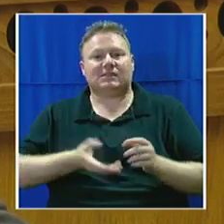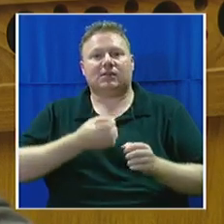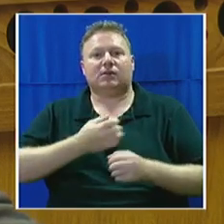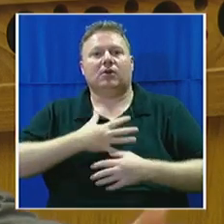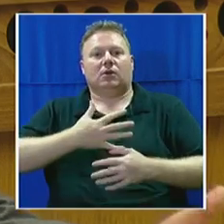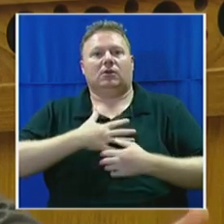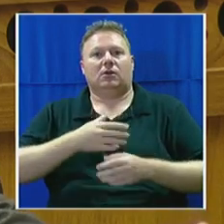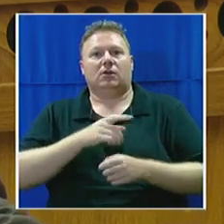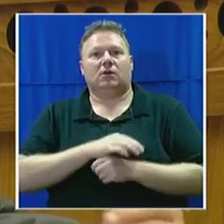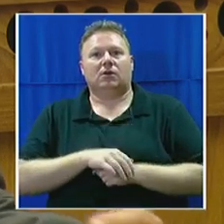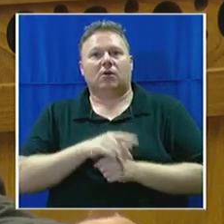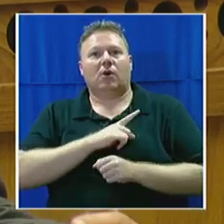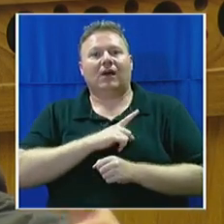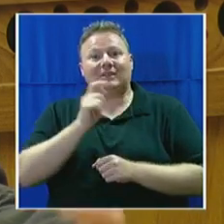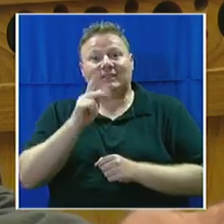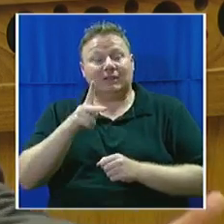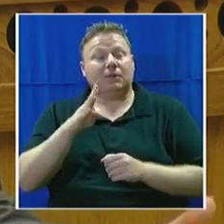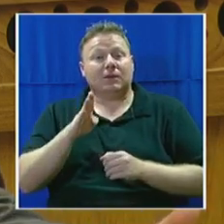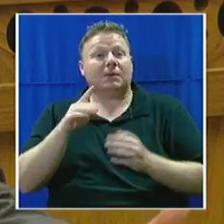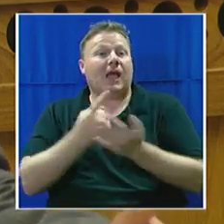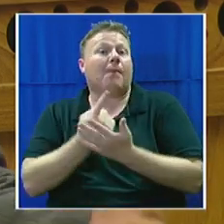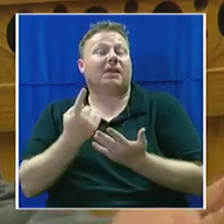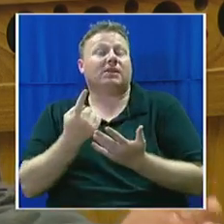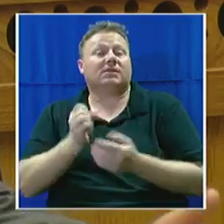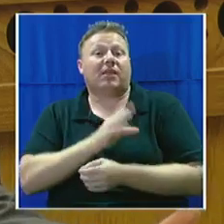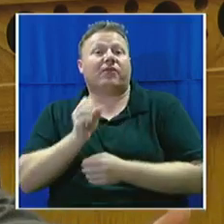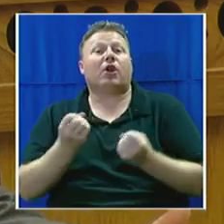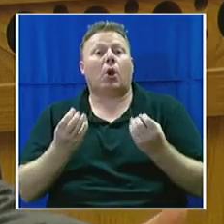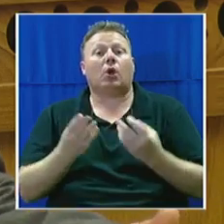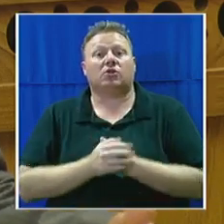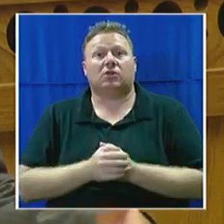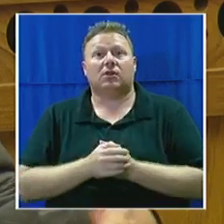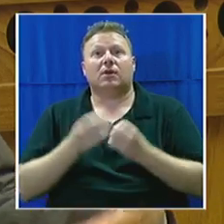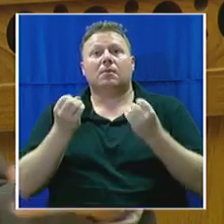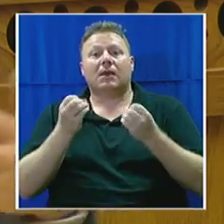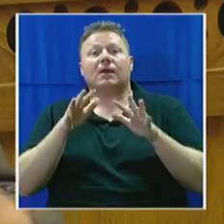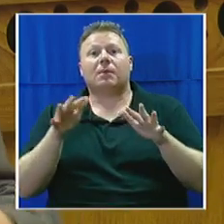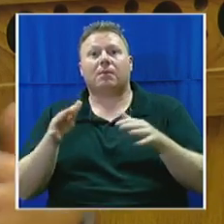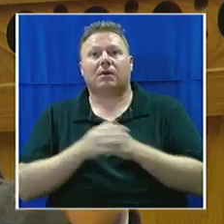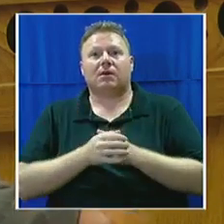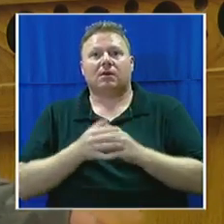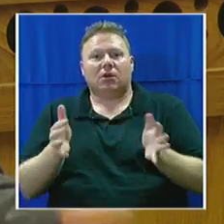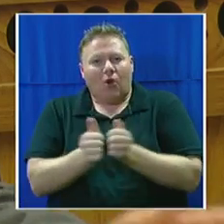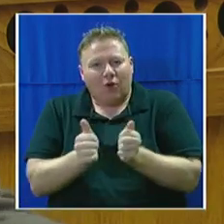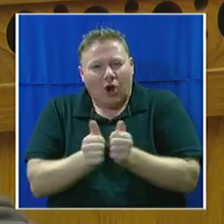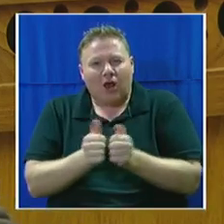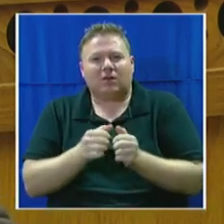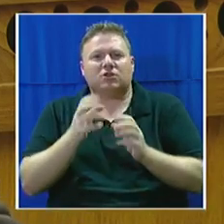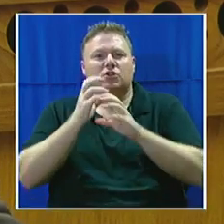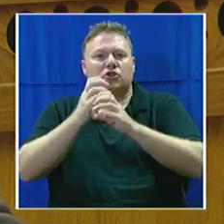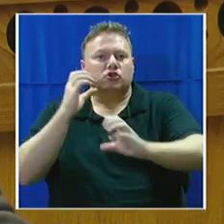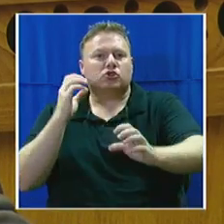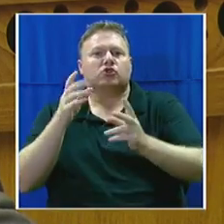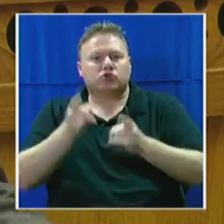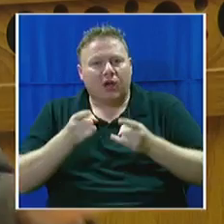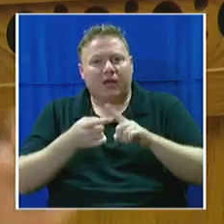of tuberculosis in our nation. And bear in mind that many of our people are in overcrowded trains and taxis, for